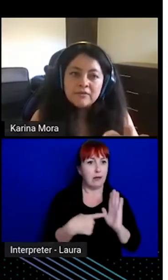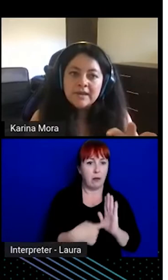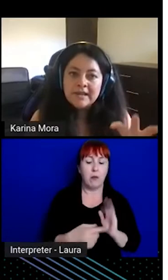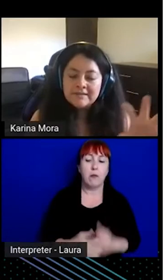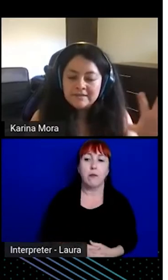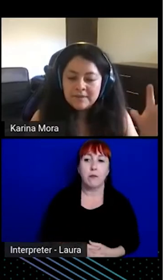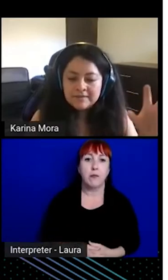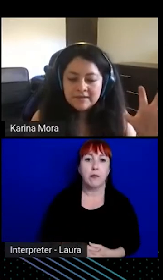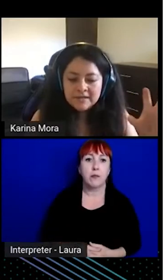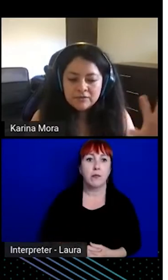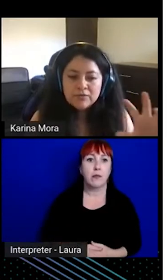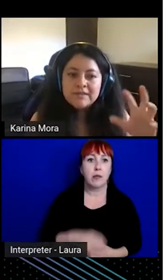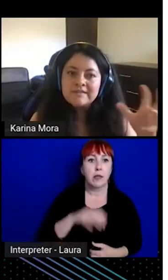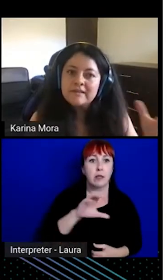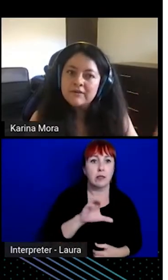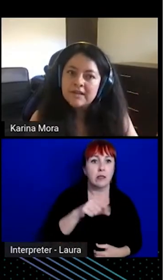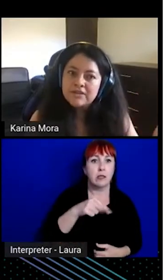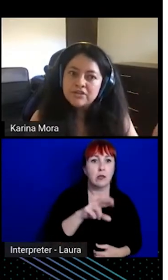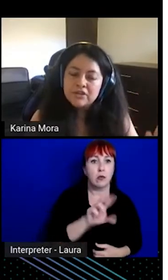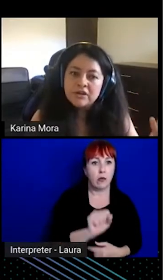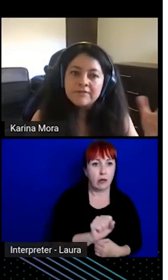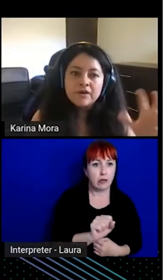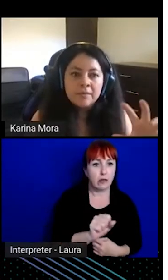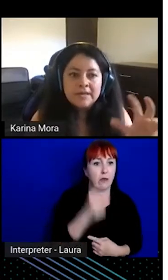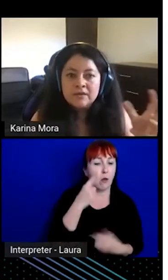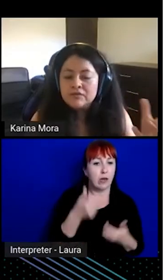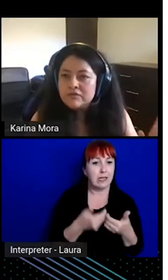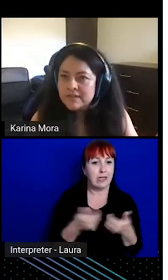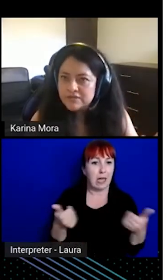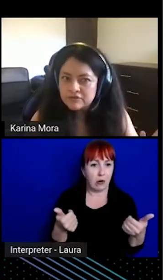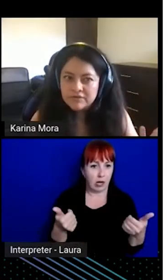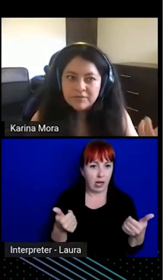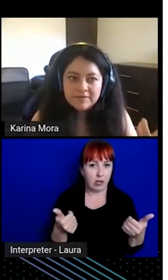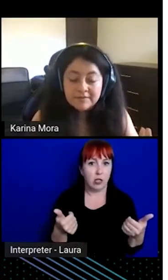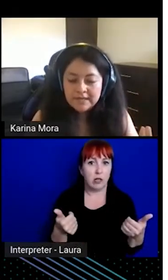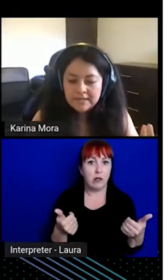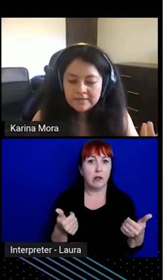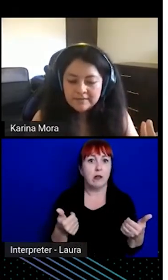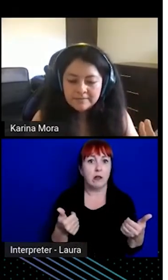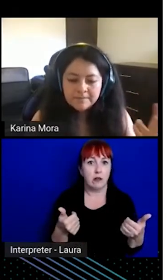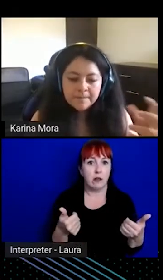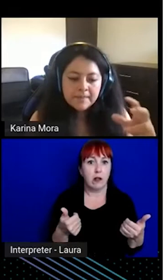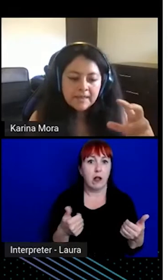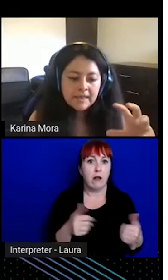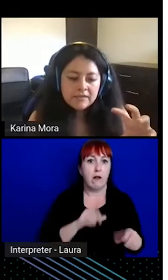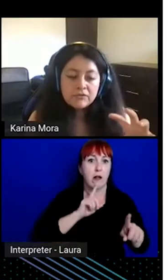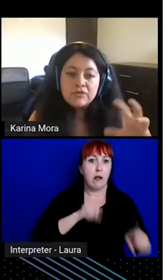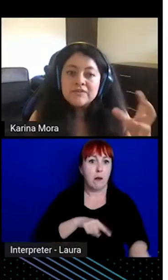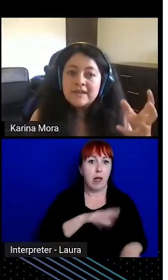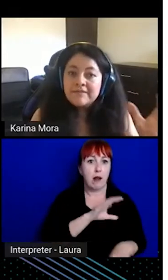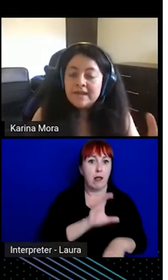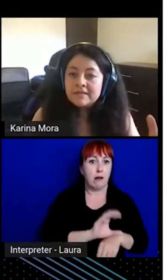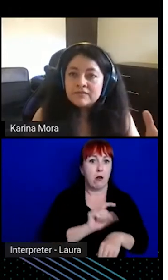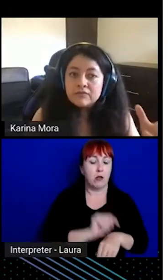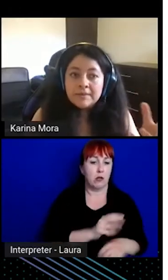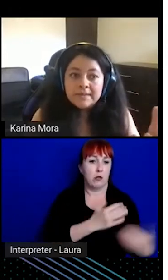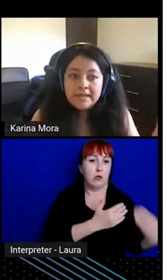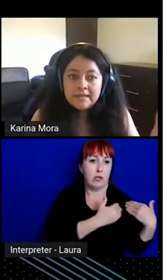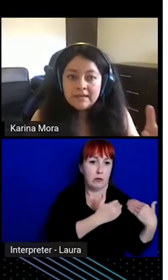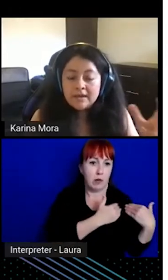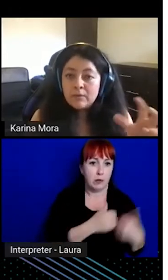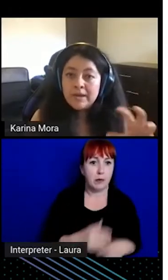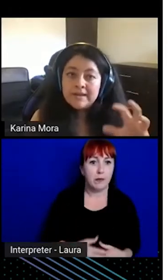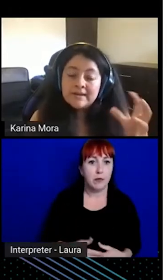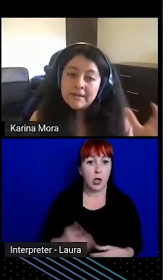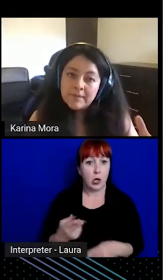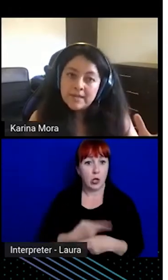of CQRS is basically do this segregation of command and consultation responsibilities. To use events to